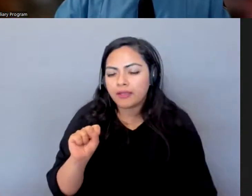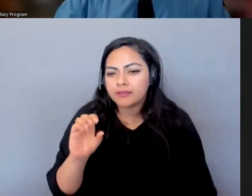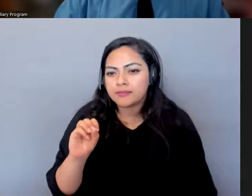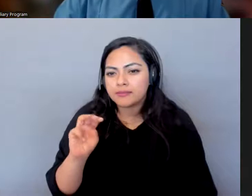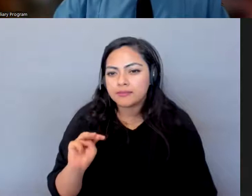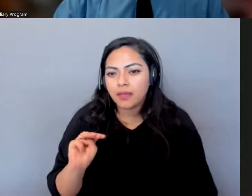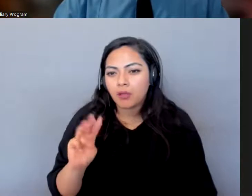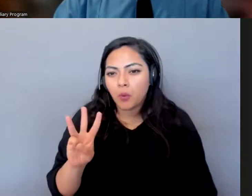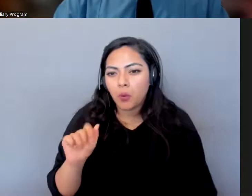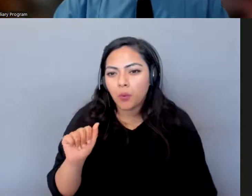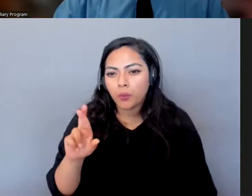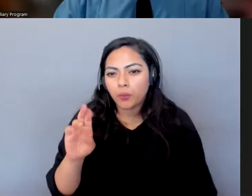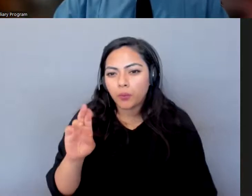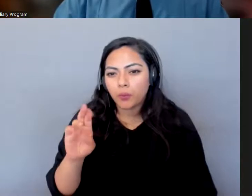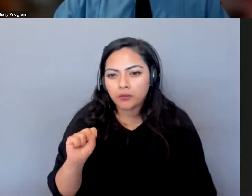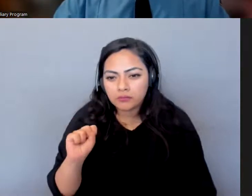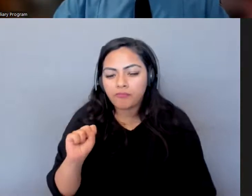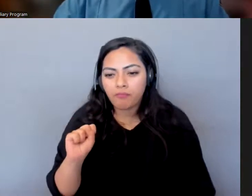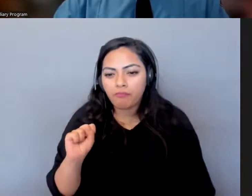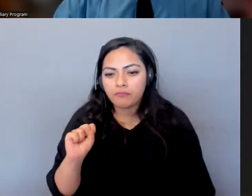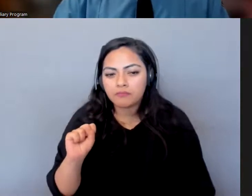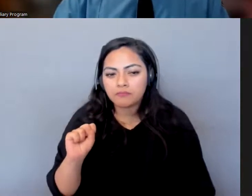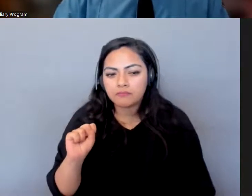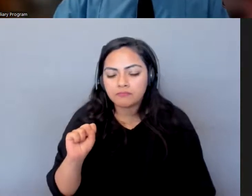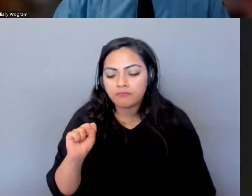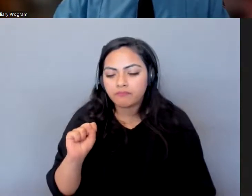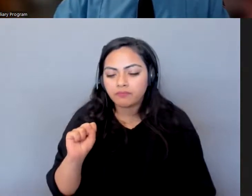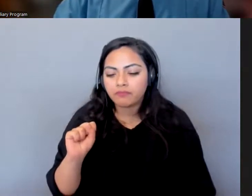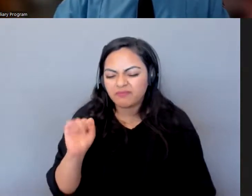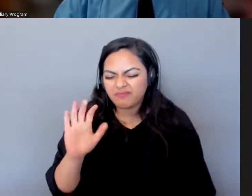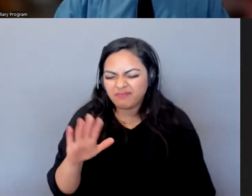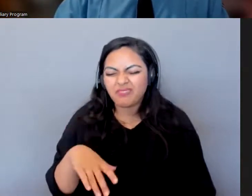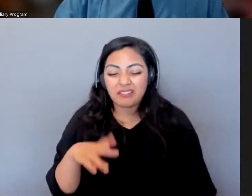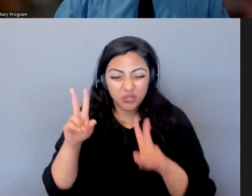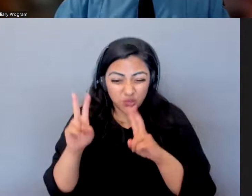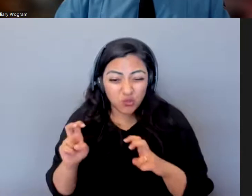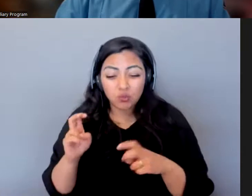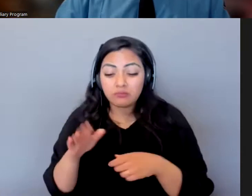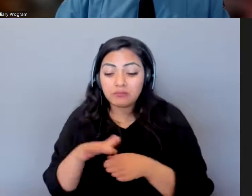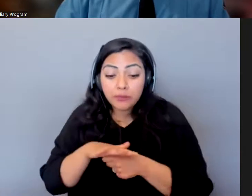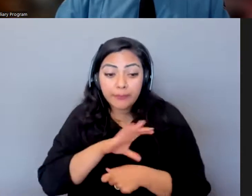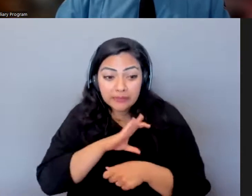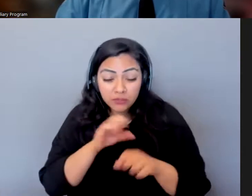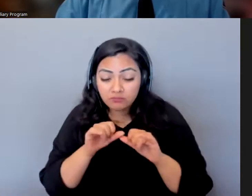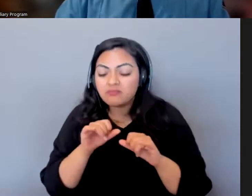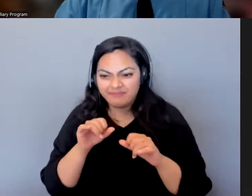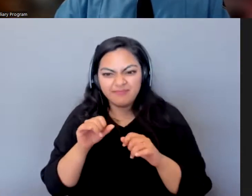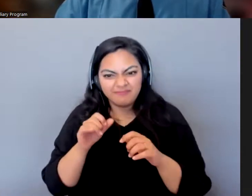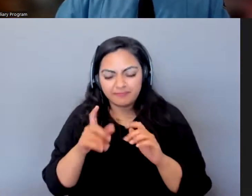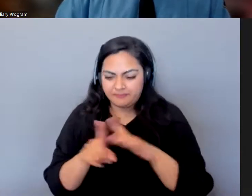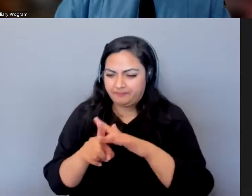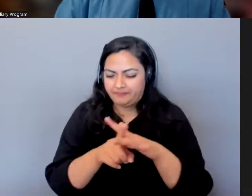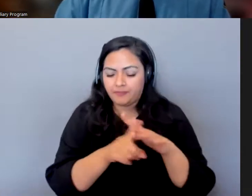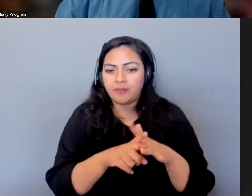unfortunately, even large corporations are dealing with ransomware issues. But that comes down to the only reason that happened is because a link was